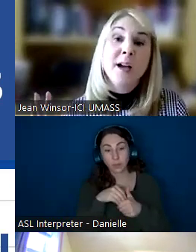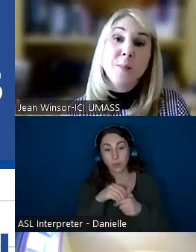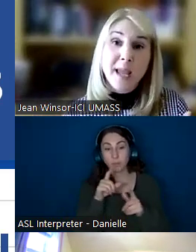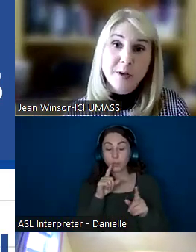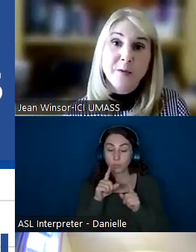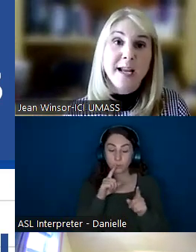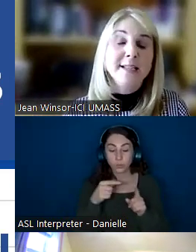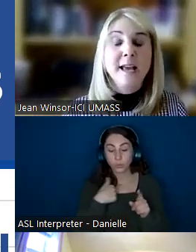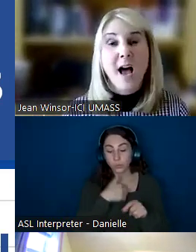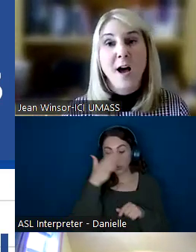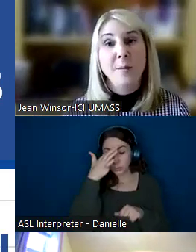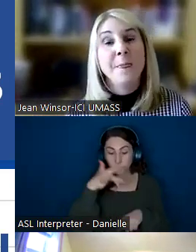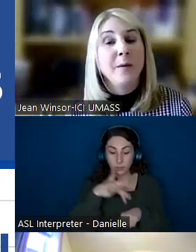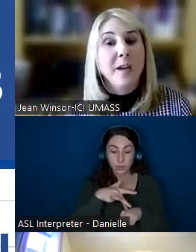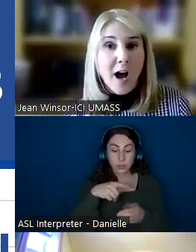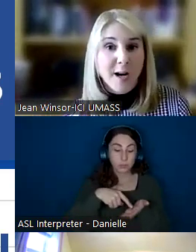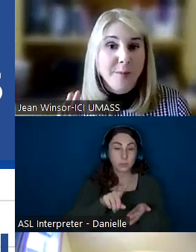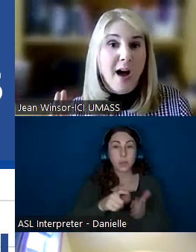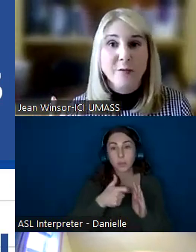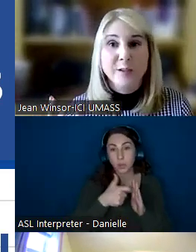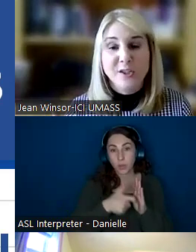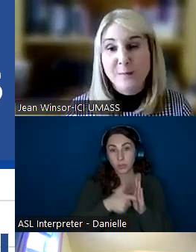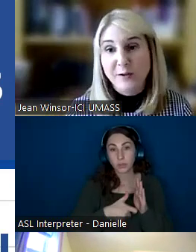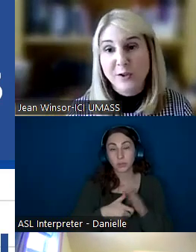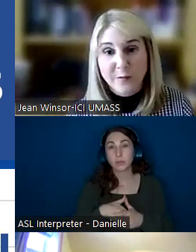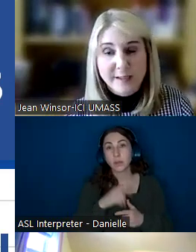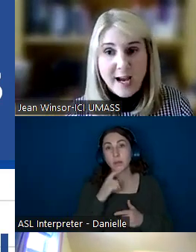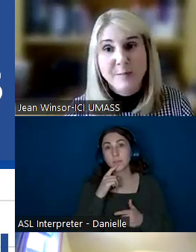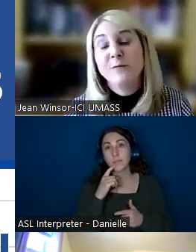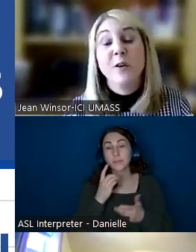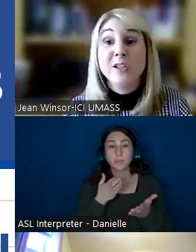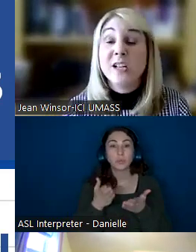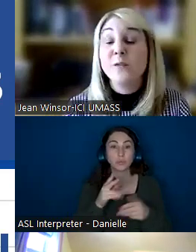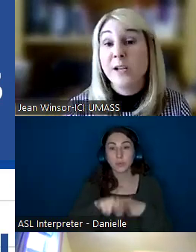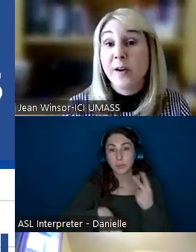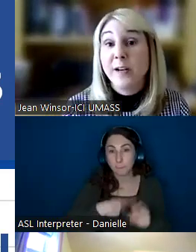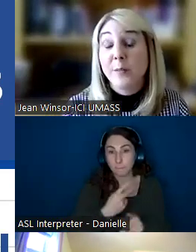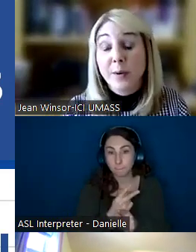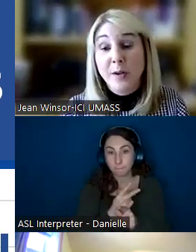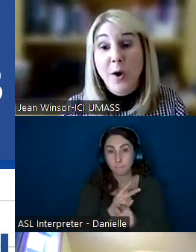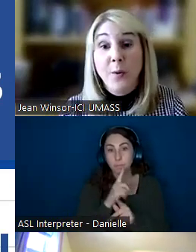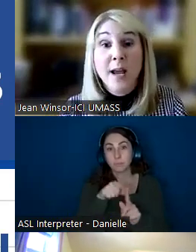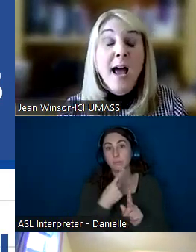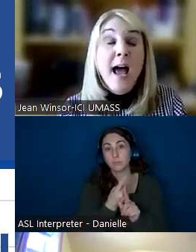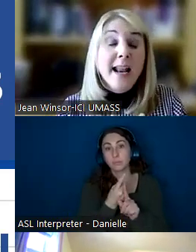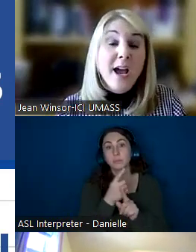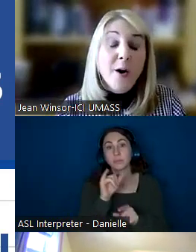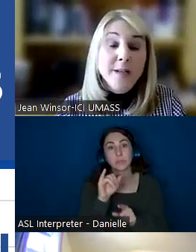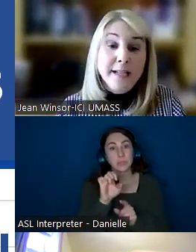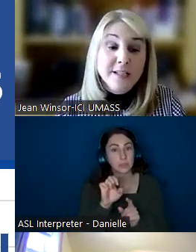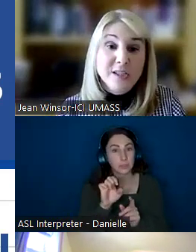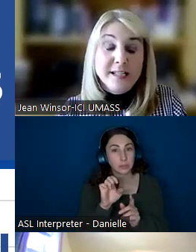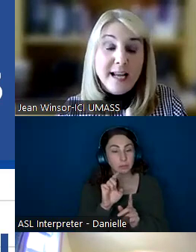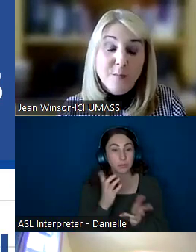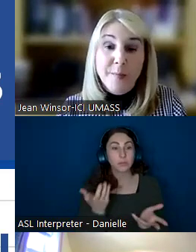about payment rates. We get caught up in conversations about service types just for integrated employment alone. And I always